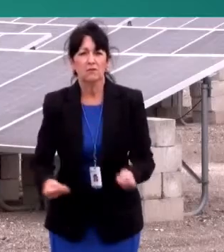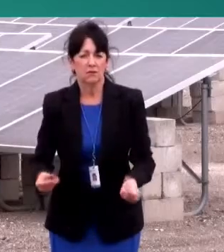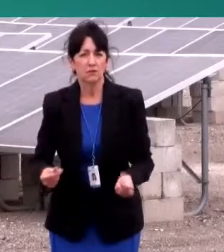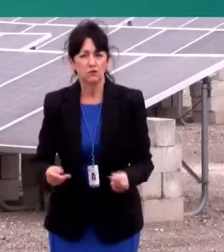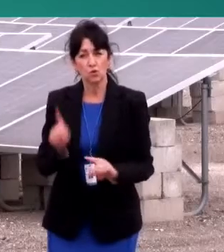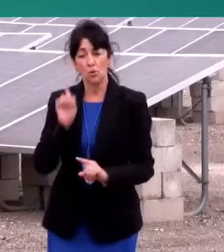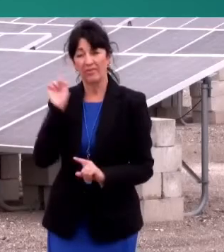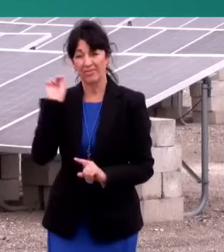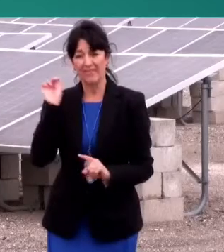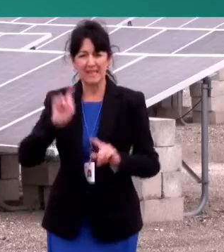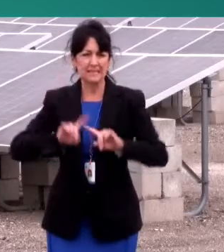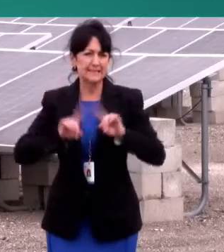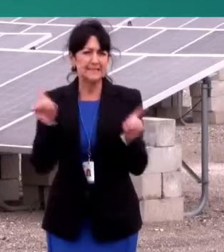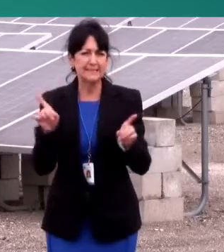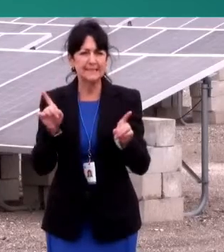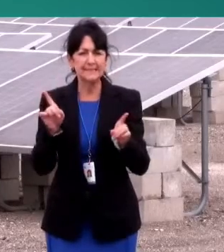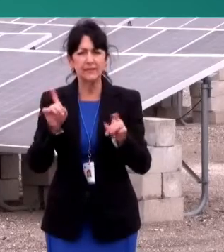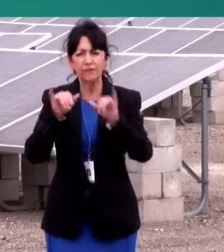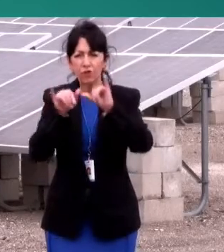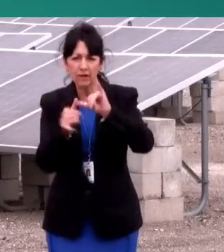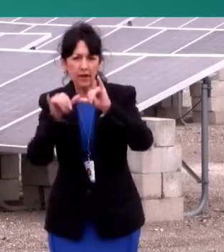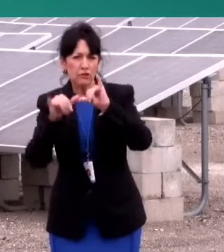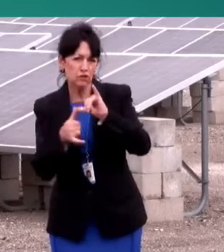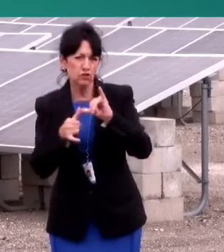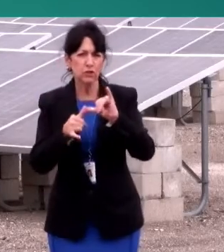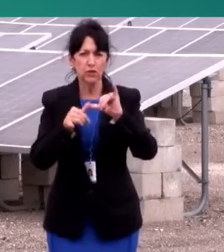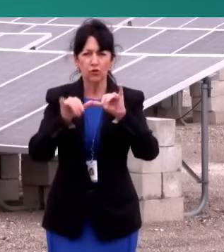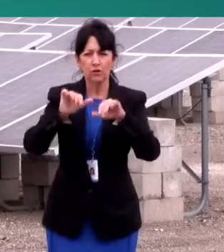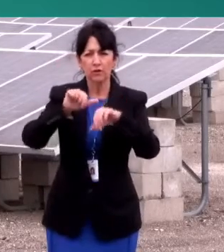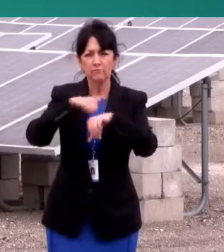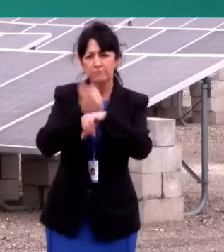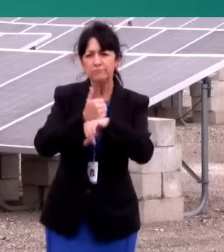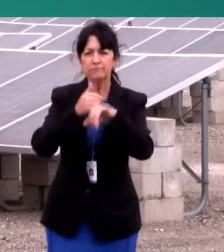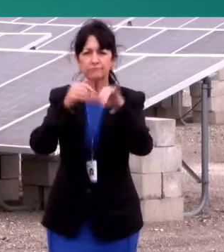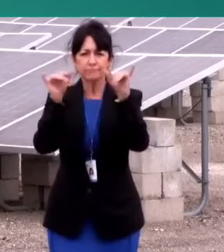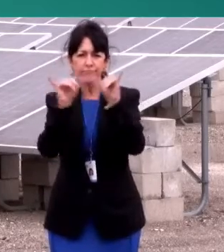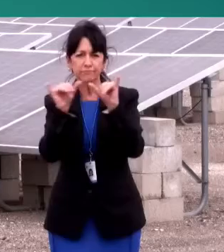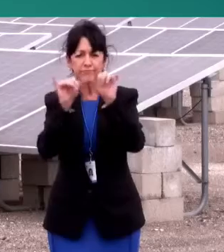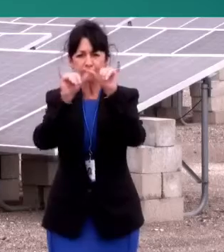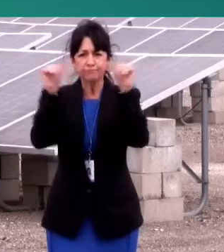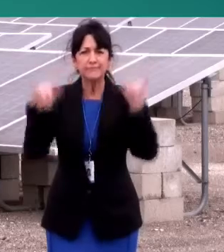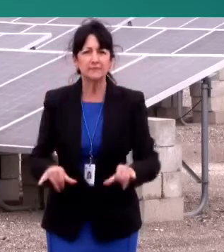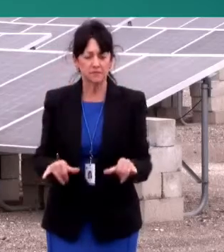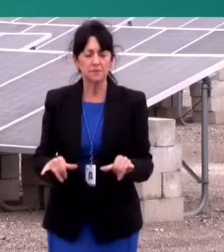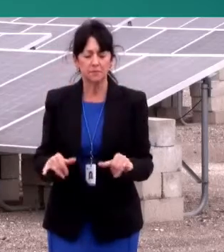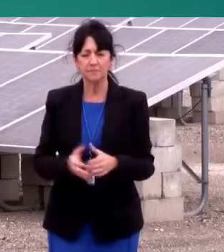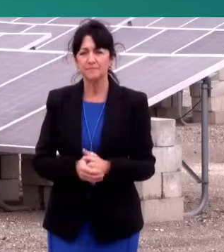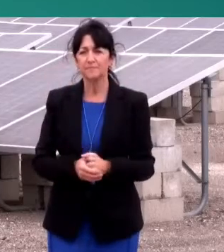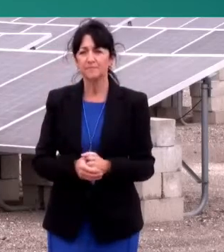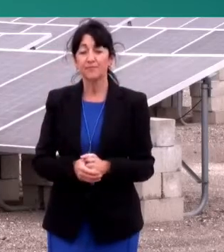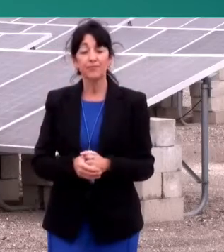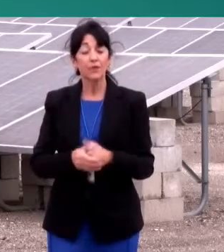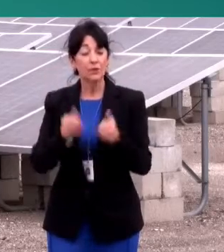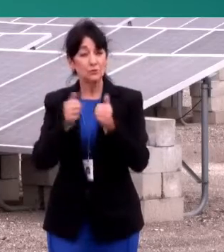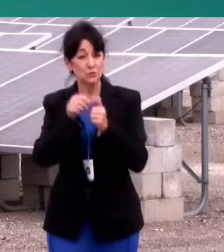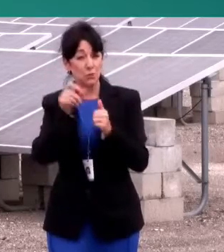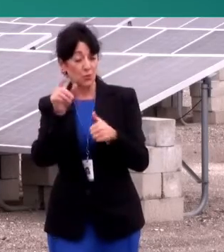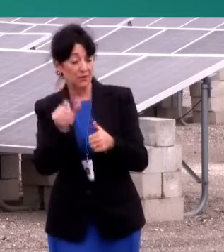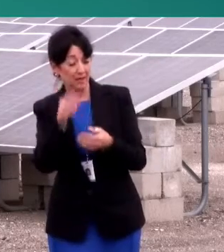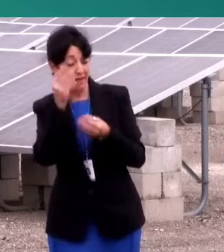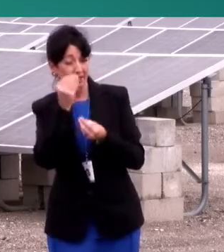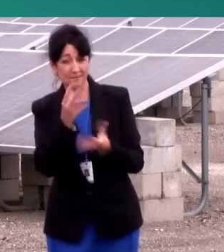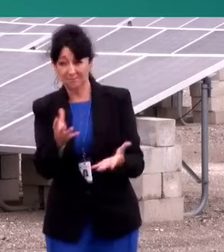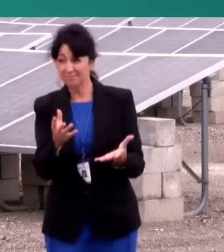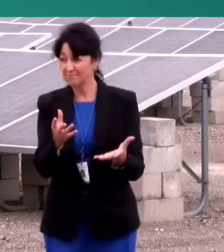engineering technique that is used for assets of this nature. So with that, I will conclude my remarks.